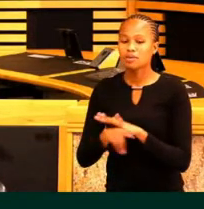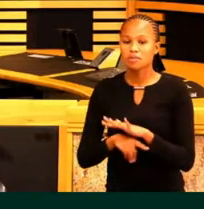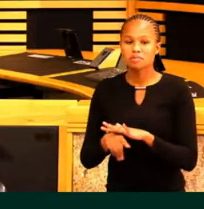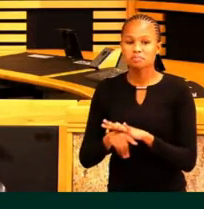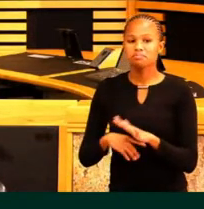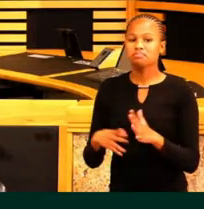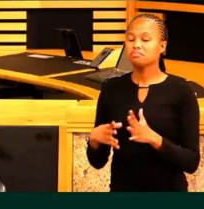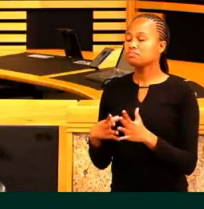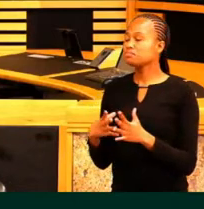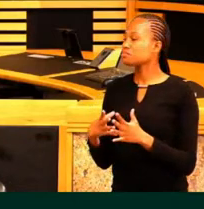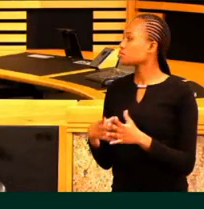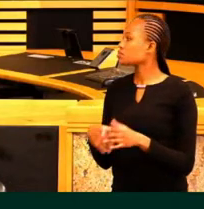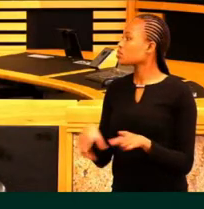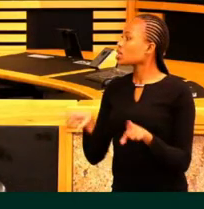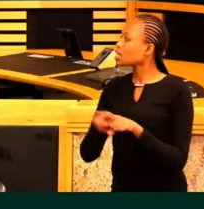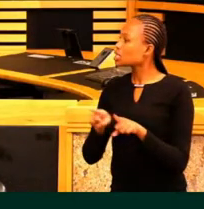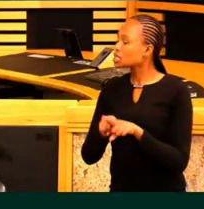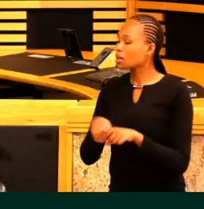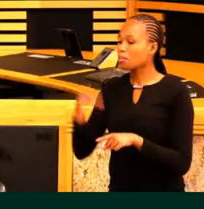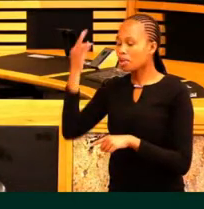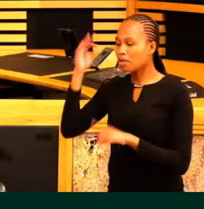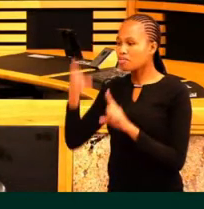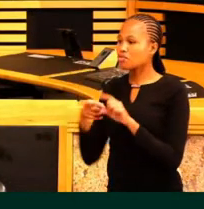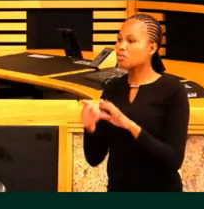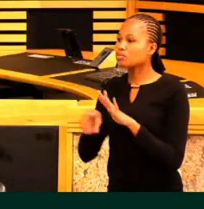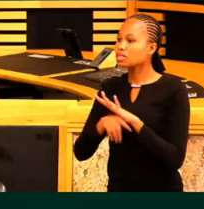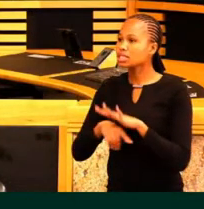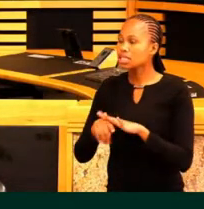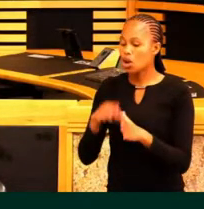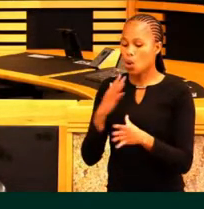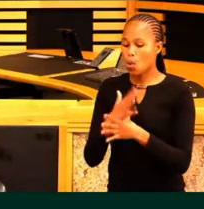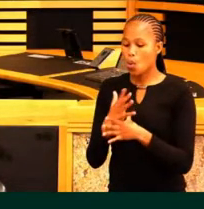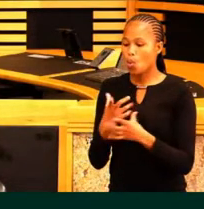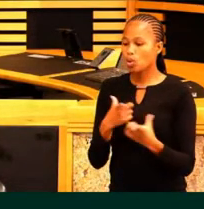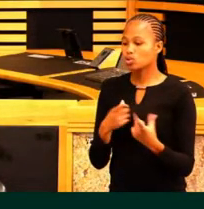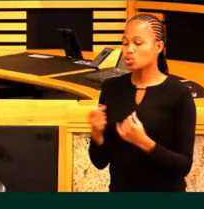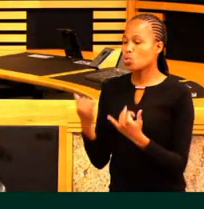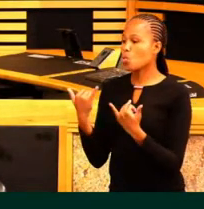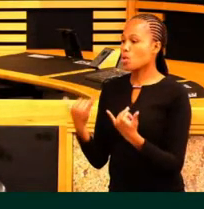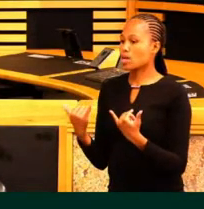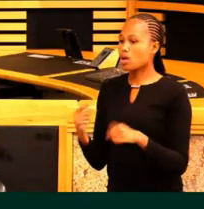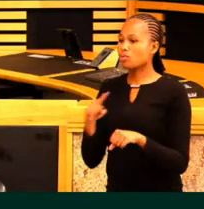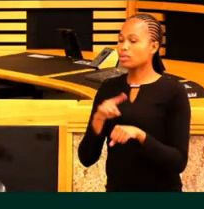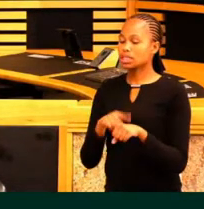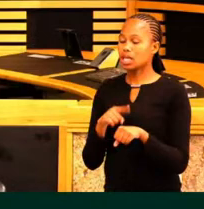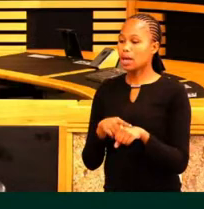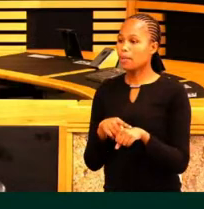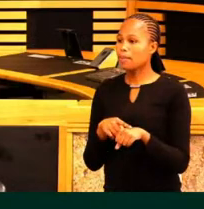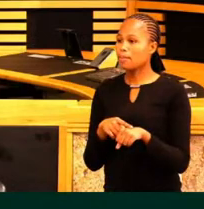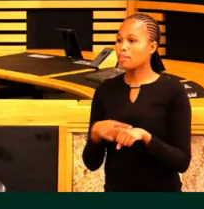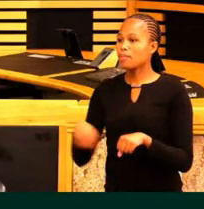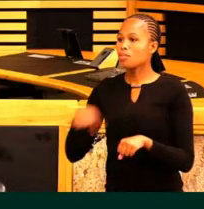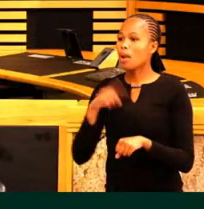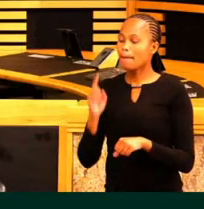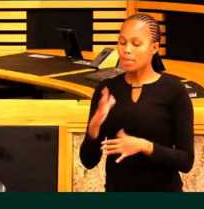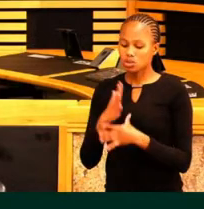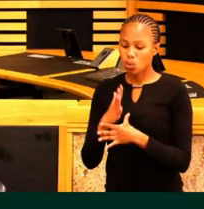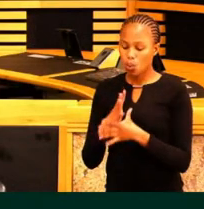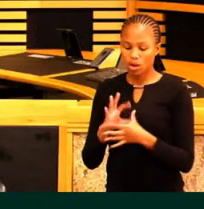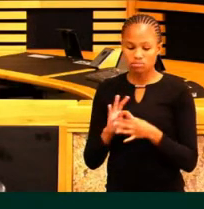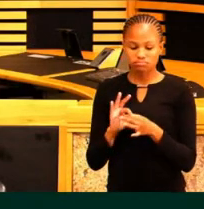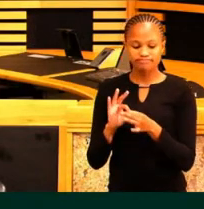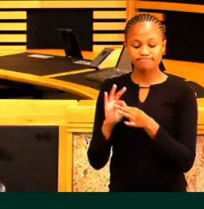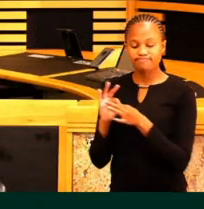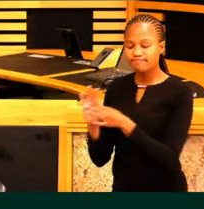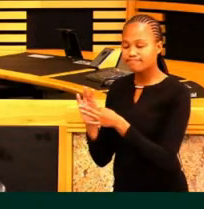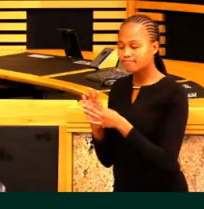the district as well acknowledged the work that have been done now it is a time that we must work together as young people